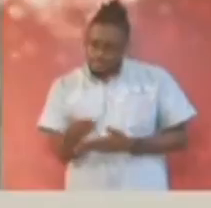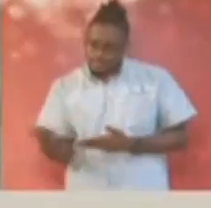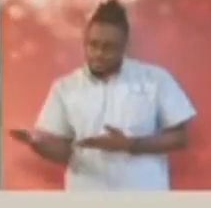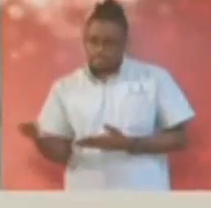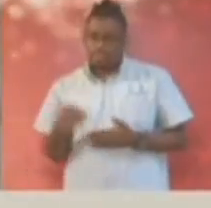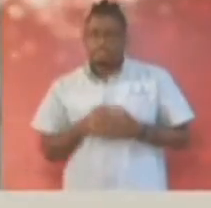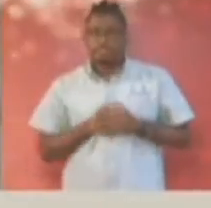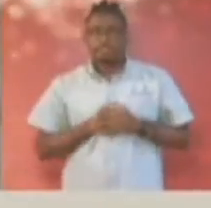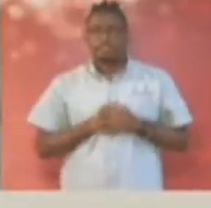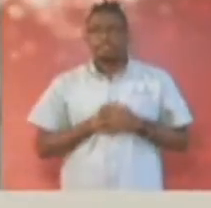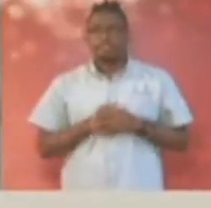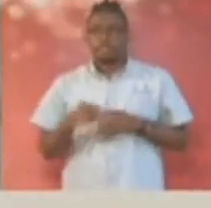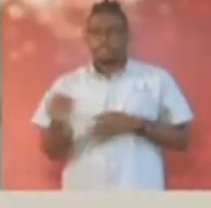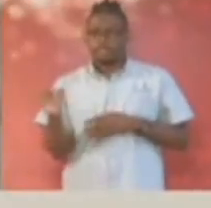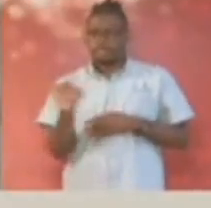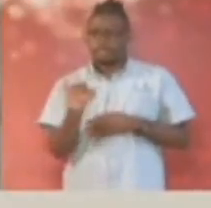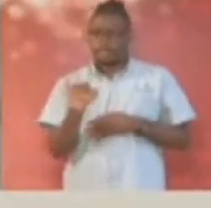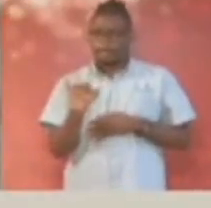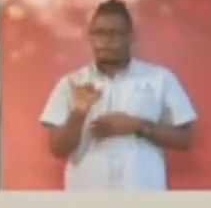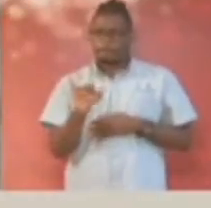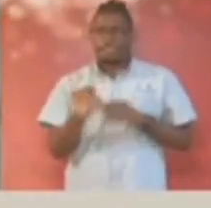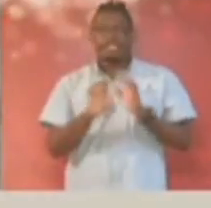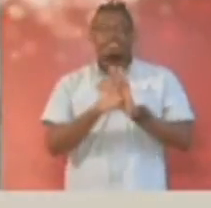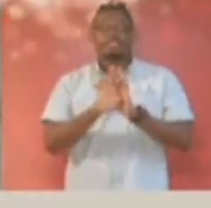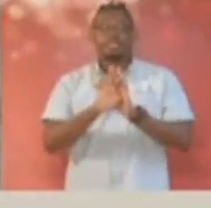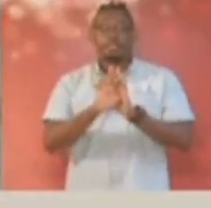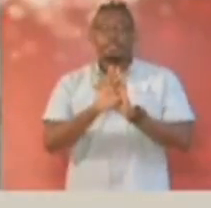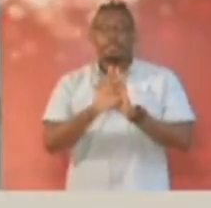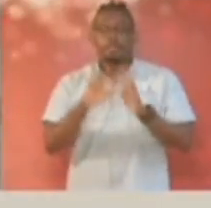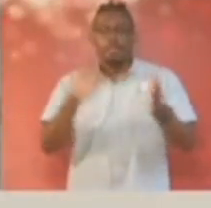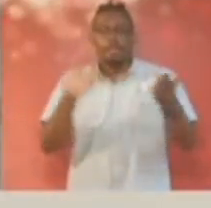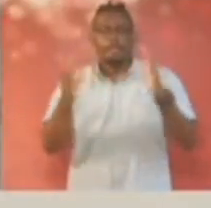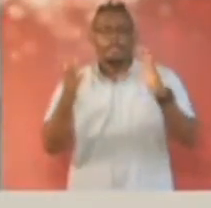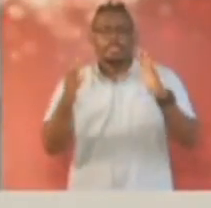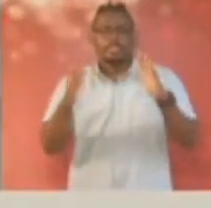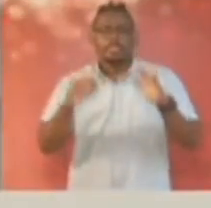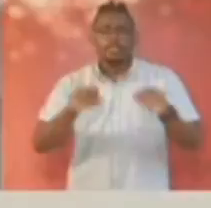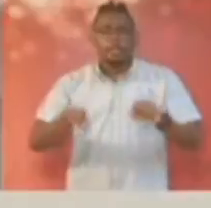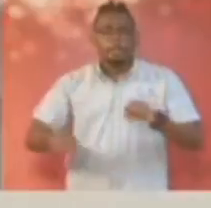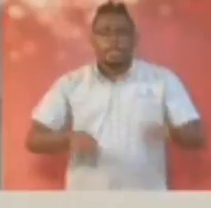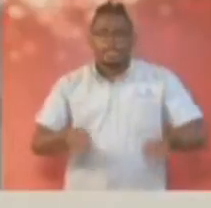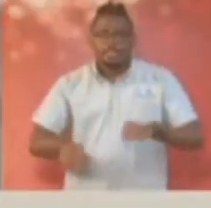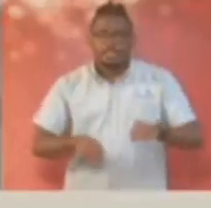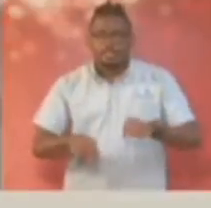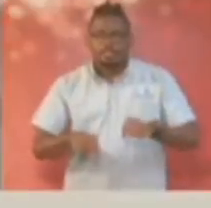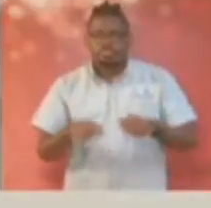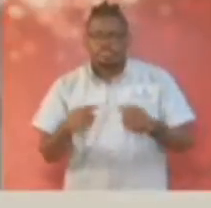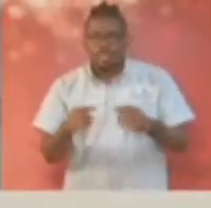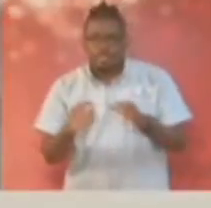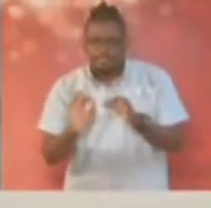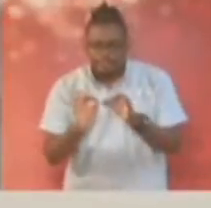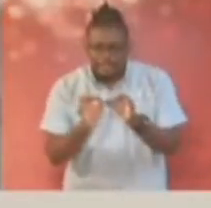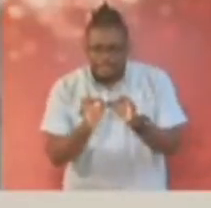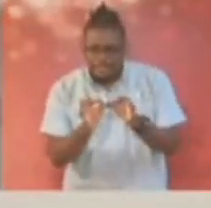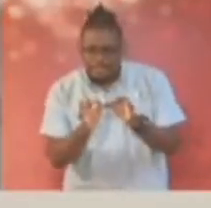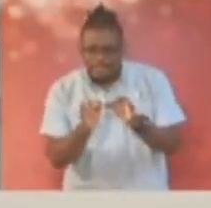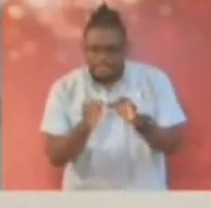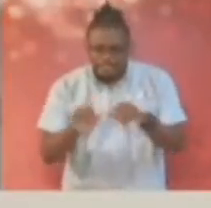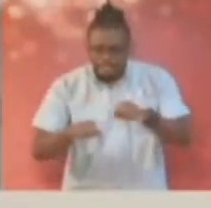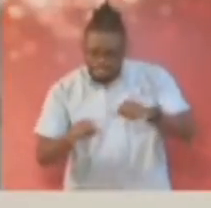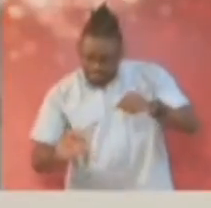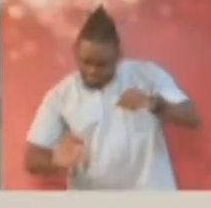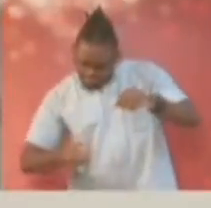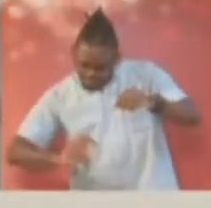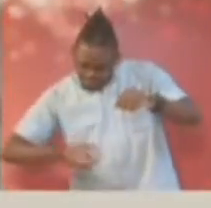fixing it at the same time. It's like, this is a serious thing. That's why I'm saying that it's an all of government, all of society approach,